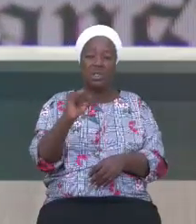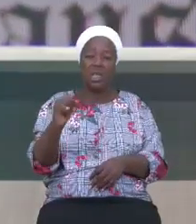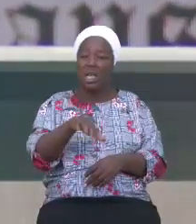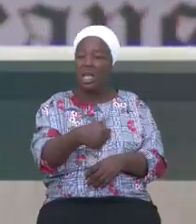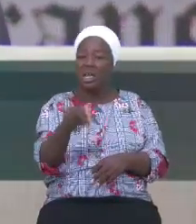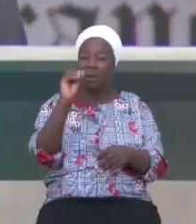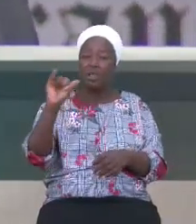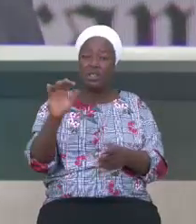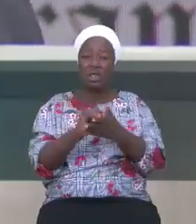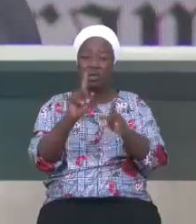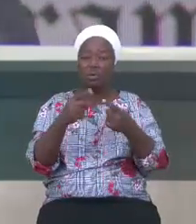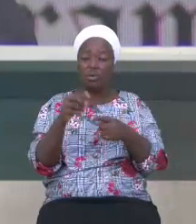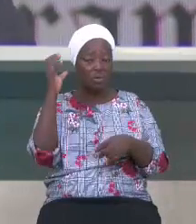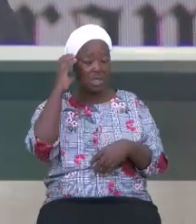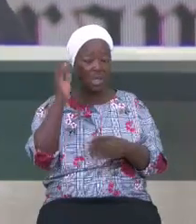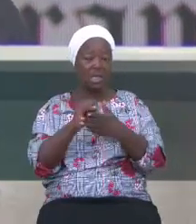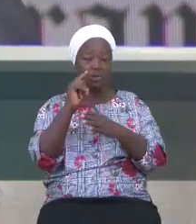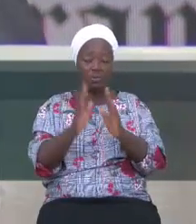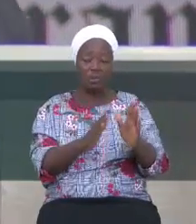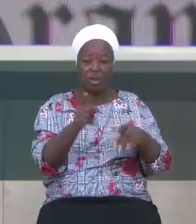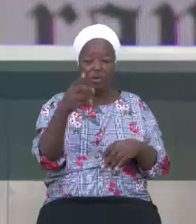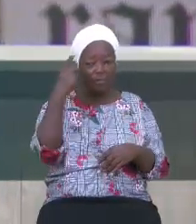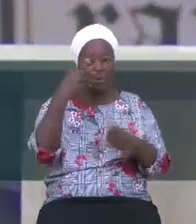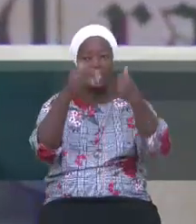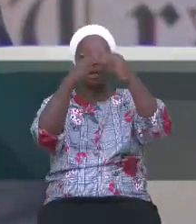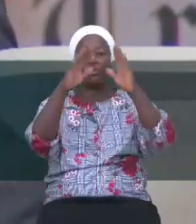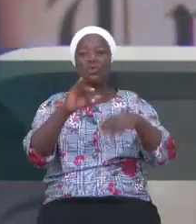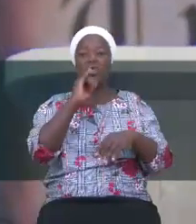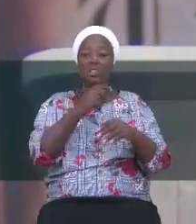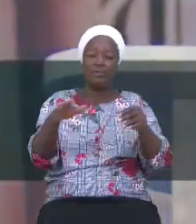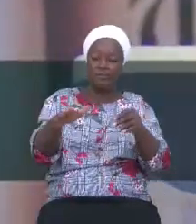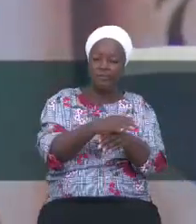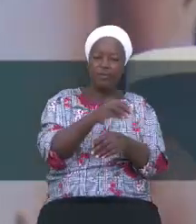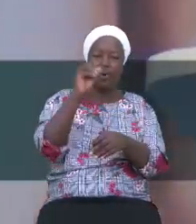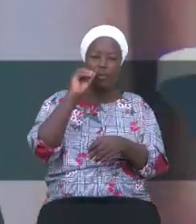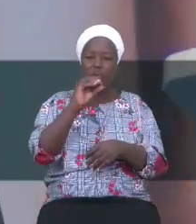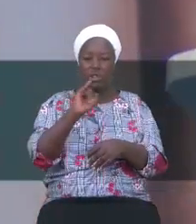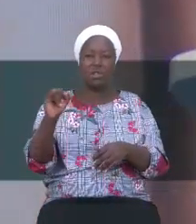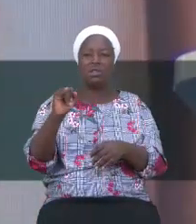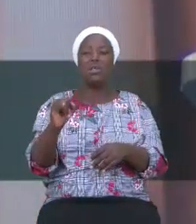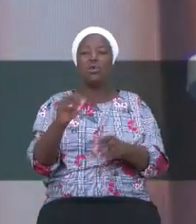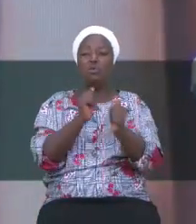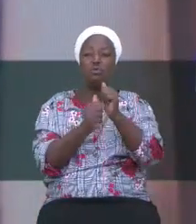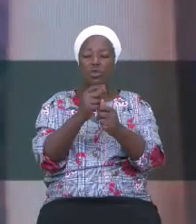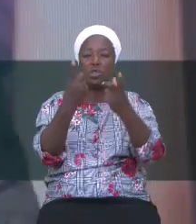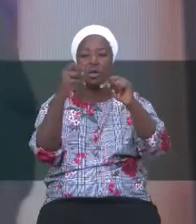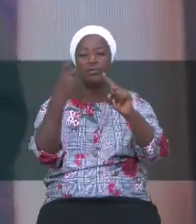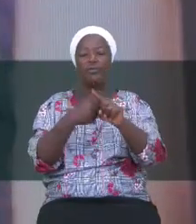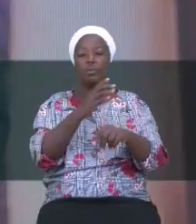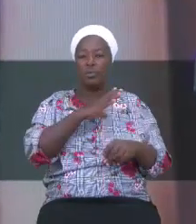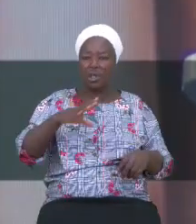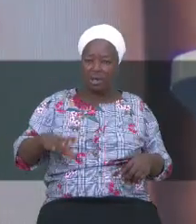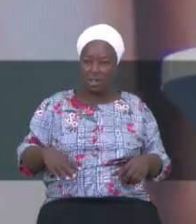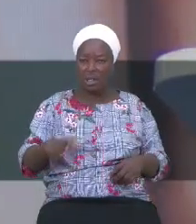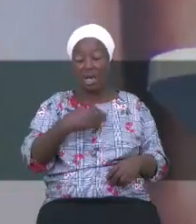to hear that will prepare you for heaven, the full message comes from Christ. And